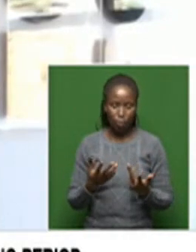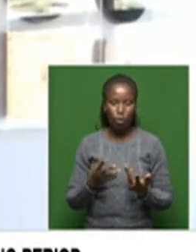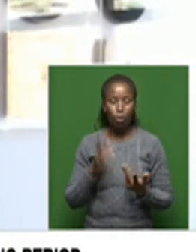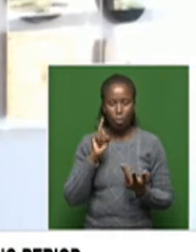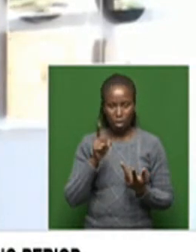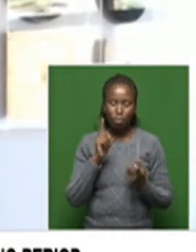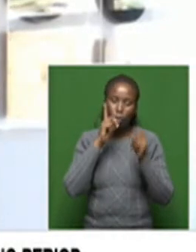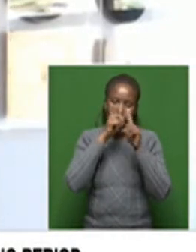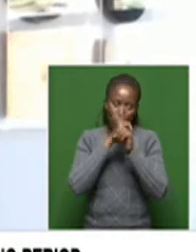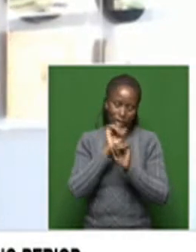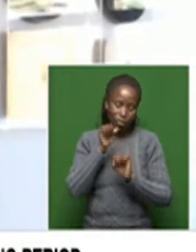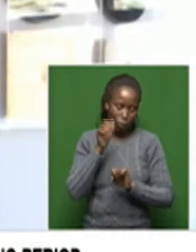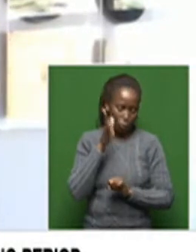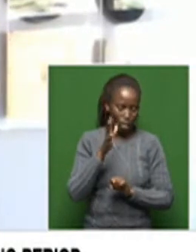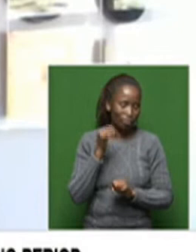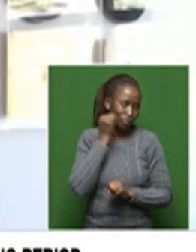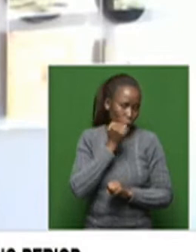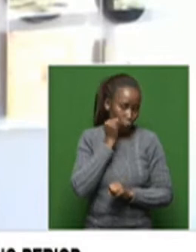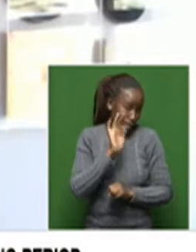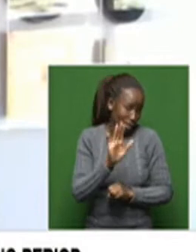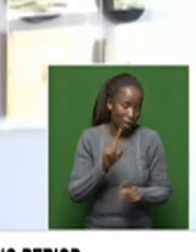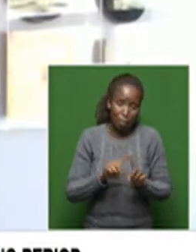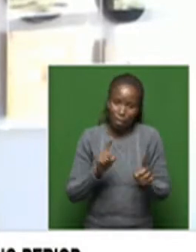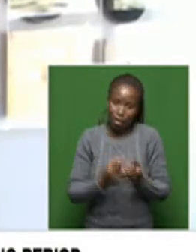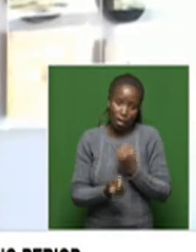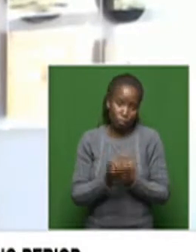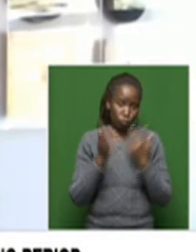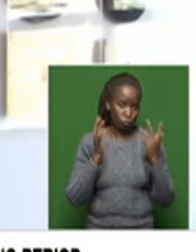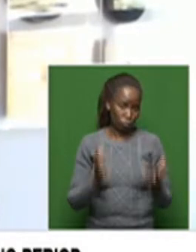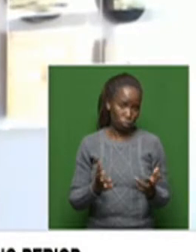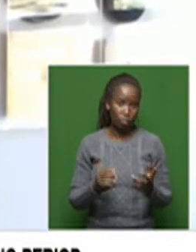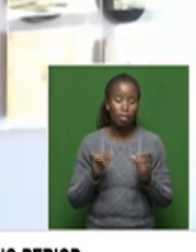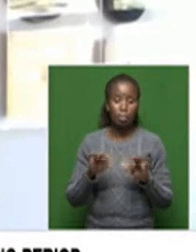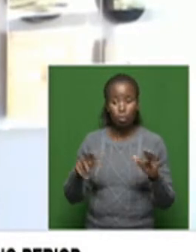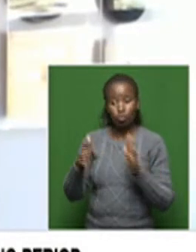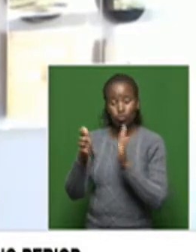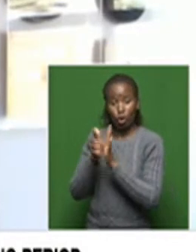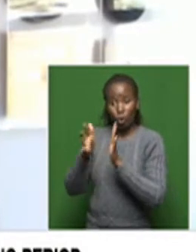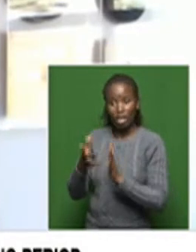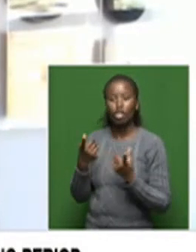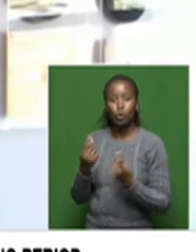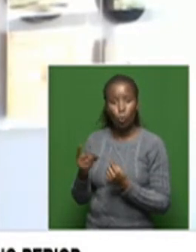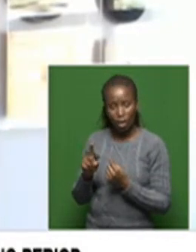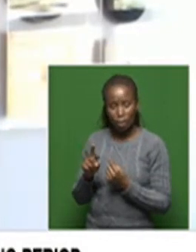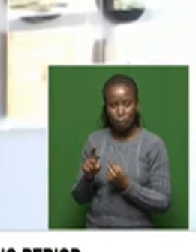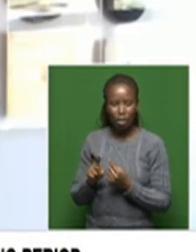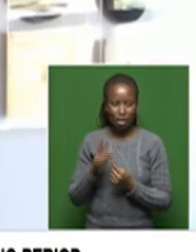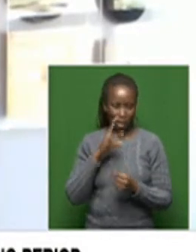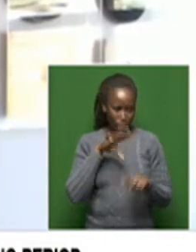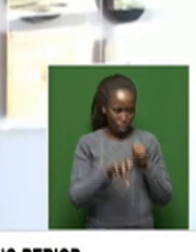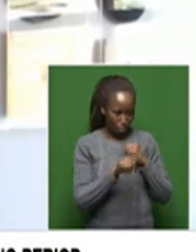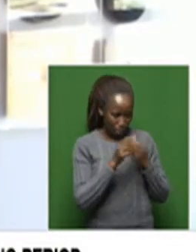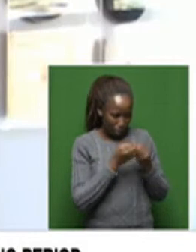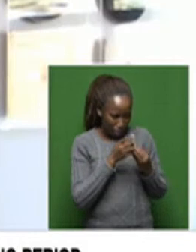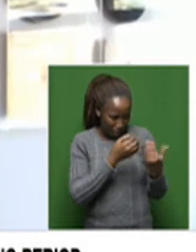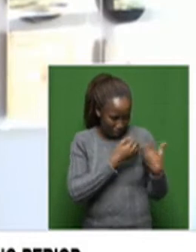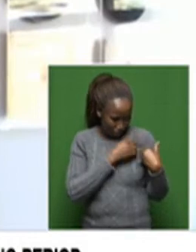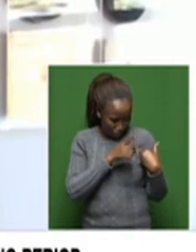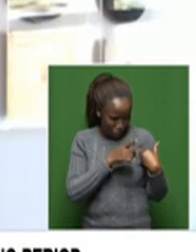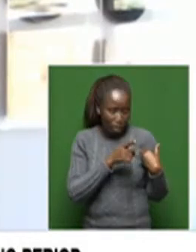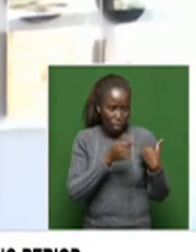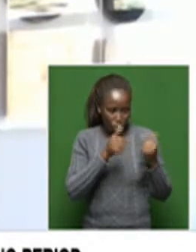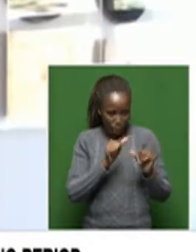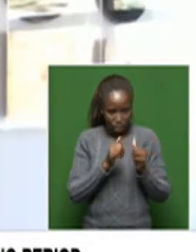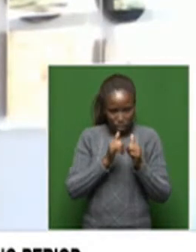complex, I'm sorry, but that's what's happening. But that's what regulators do. They pick up on anything that might be a safety issue, and they ask